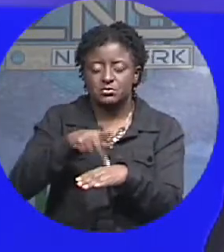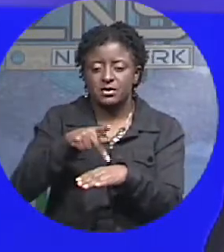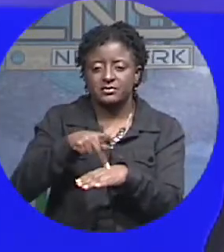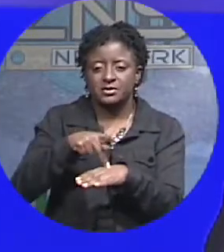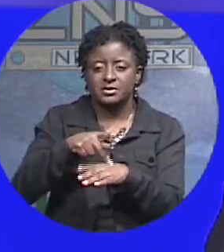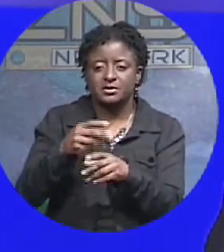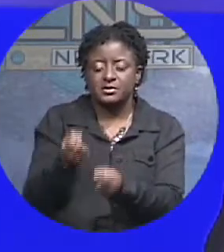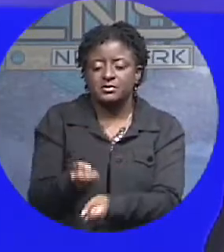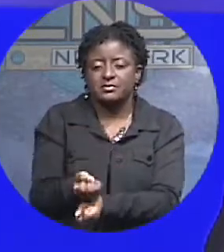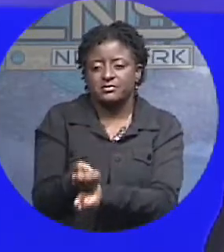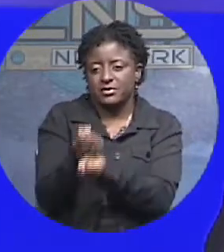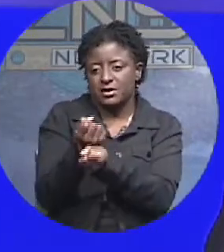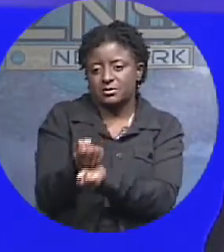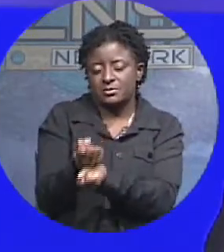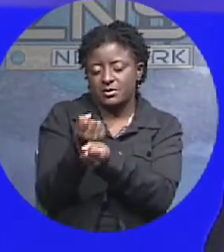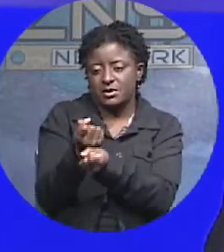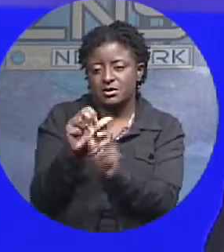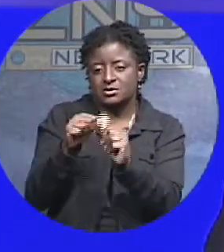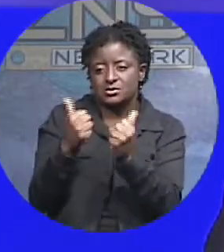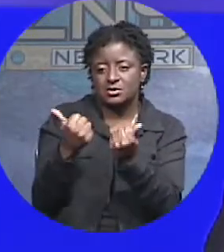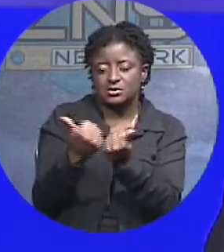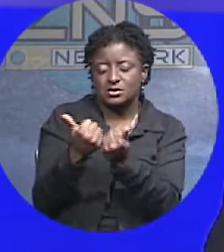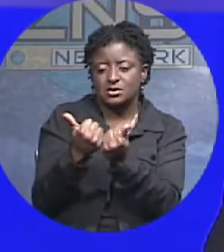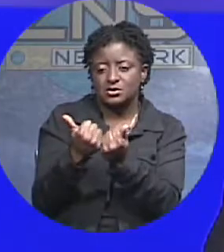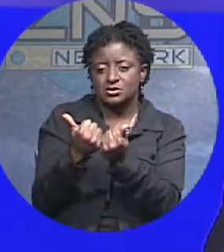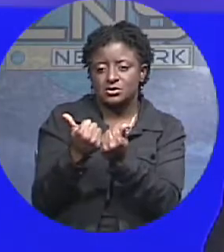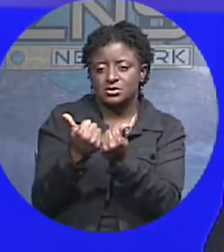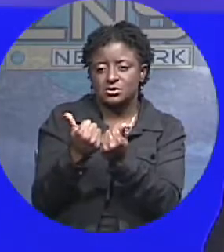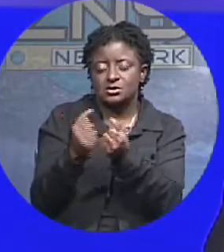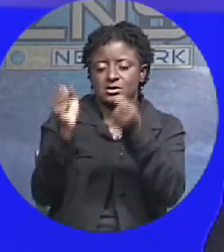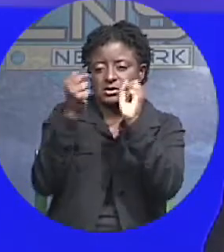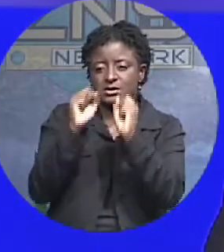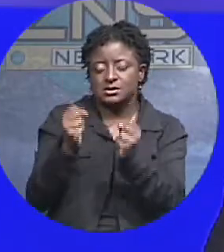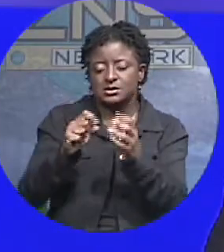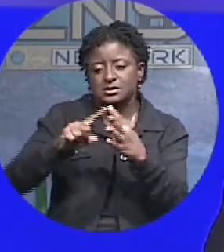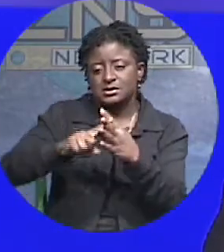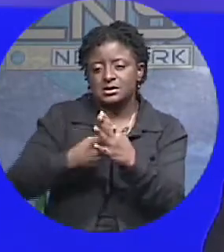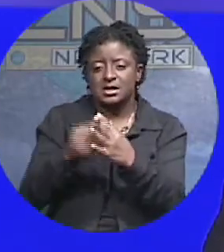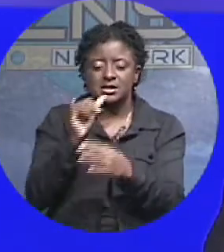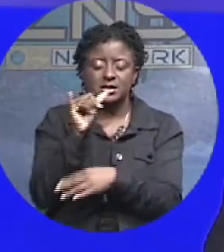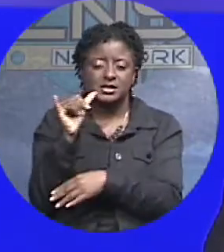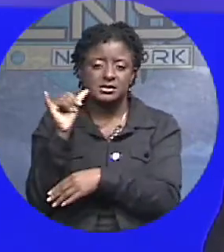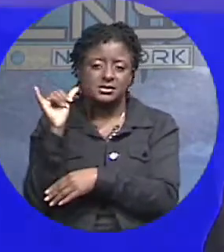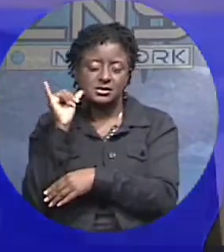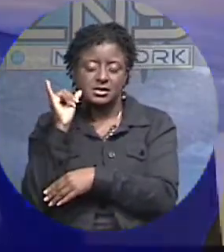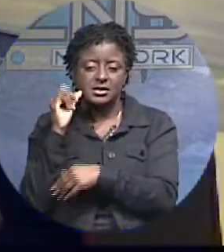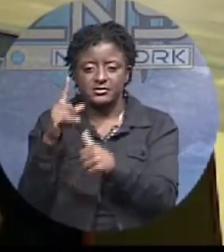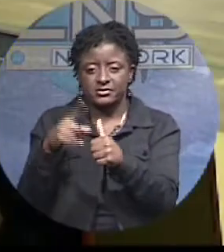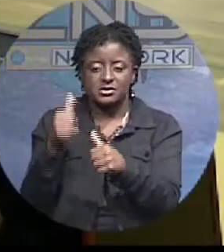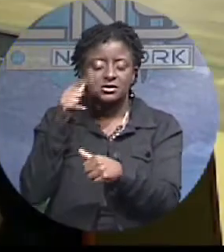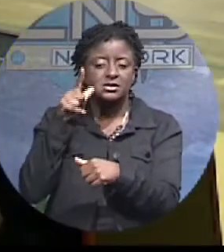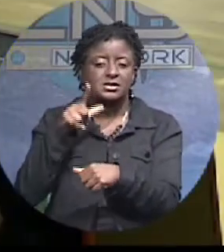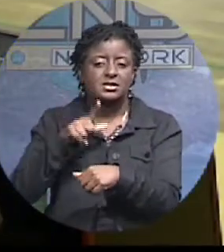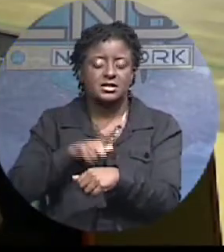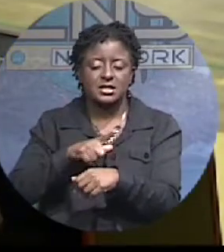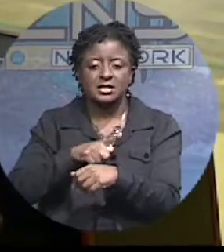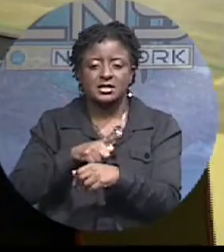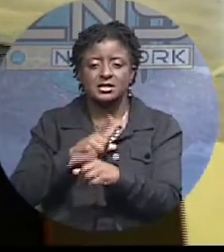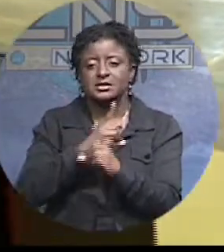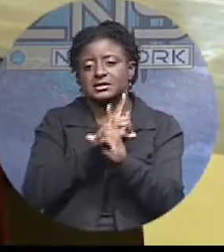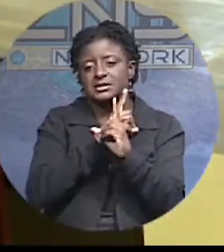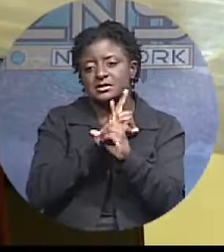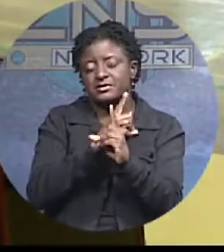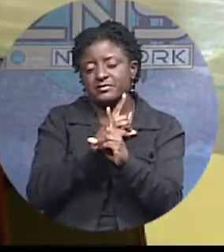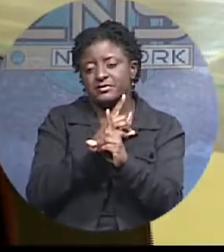Association 2013-14 season getting underway yesterday at the Donald Davis Gym. First up, the ladies, the defending champions, Scottsdale